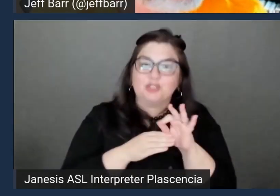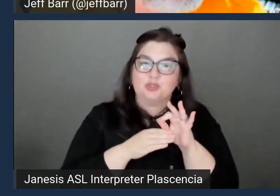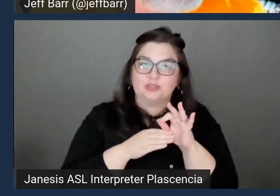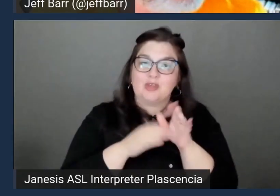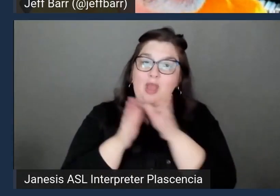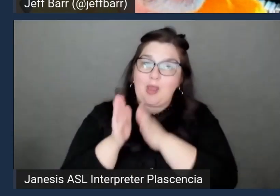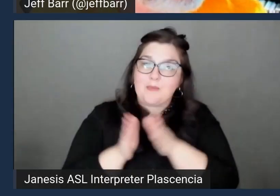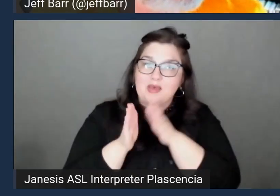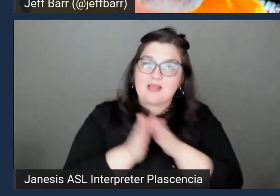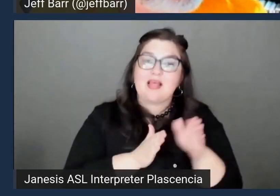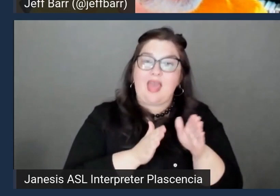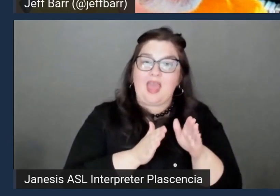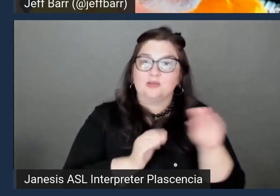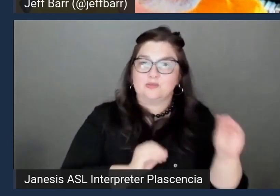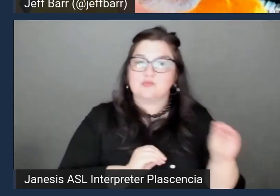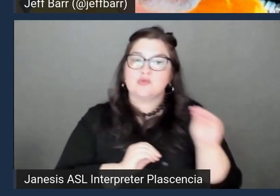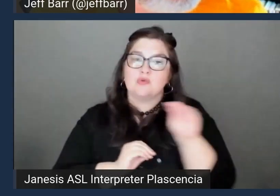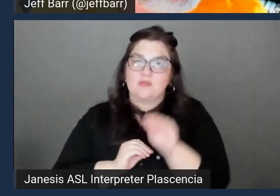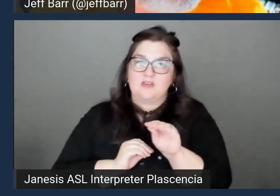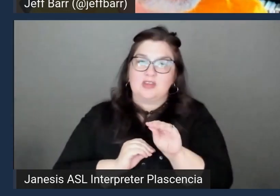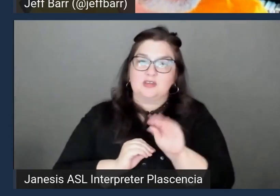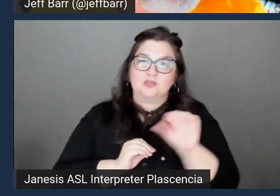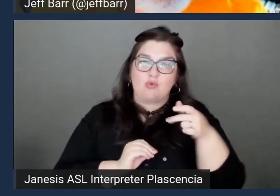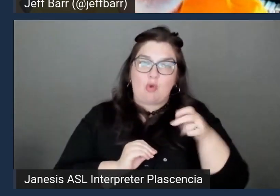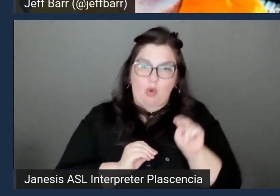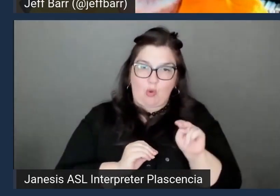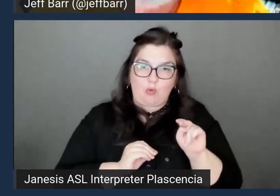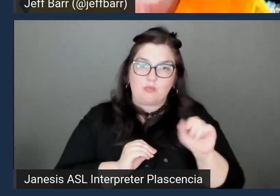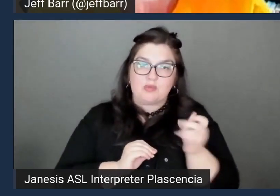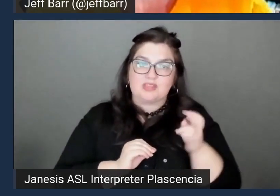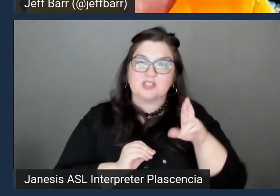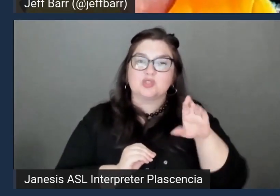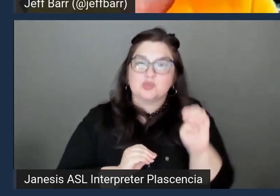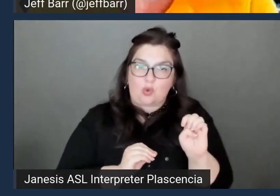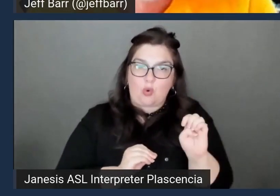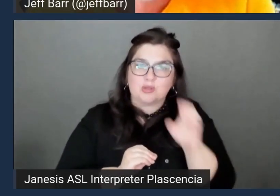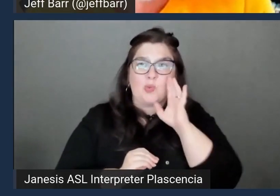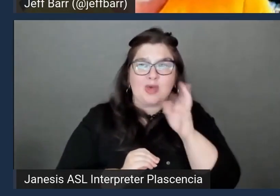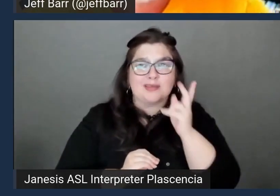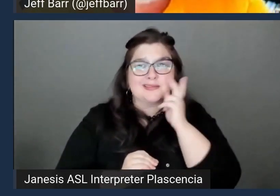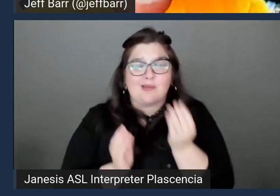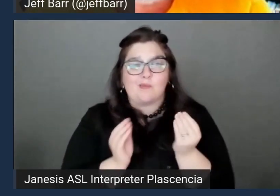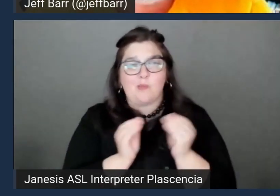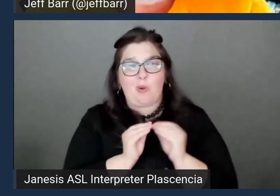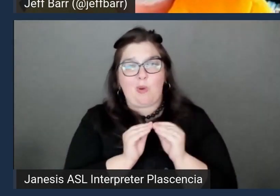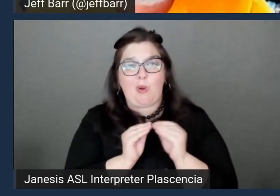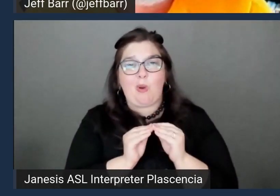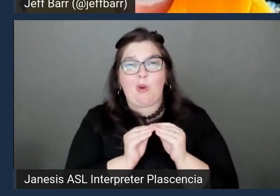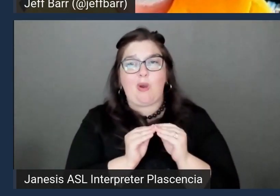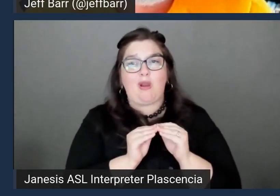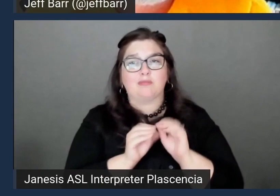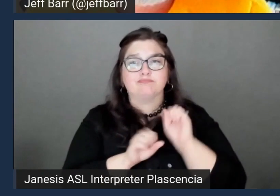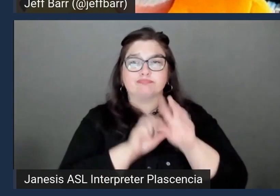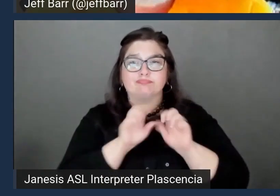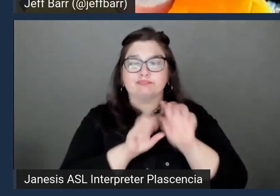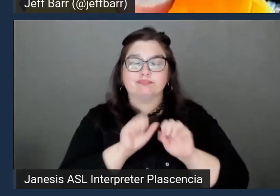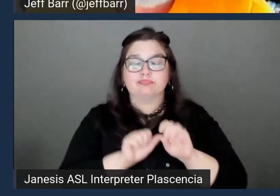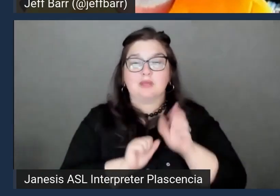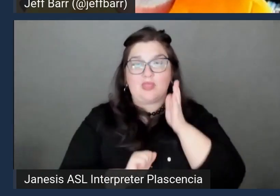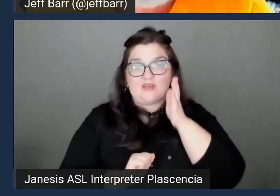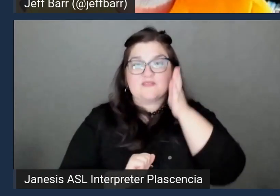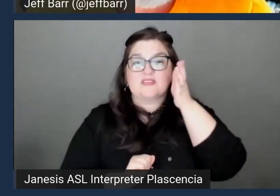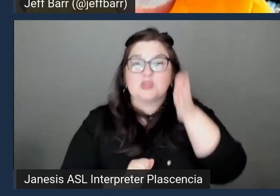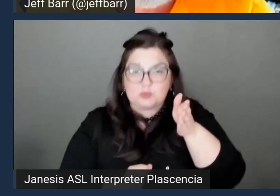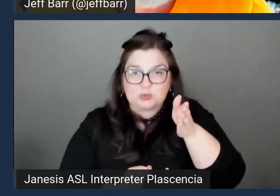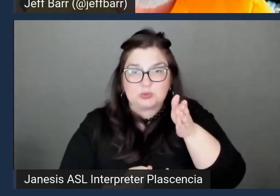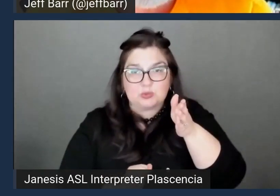moving into the open source. So you're going to see a lot more of this stuff coming in the future. Things that you might